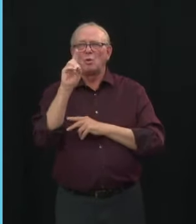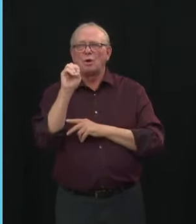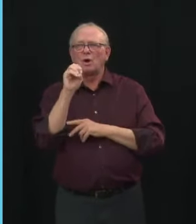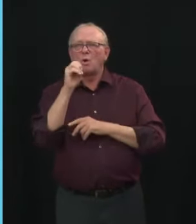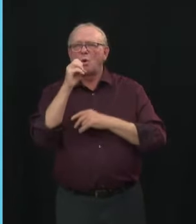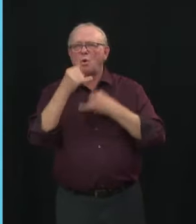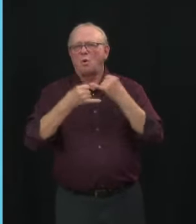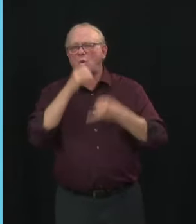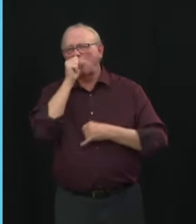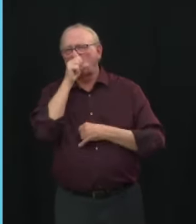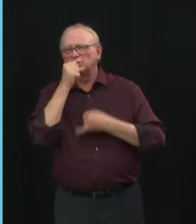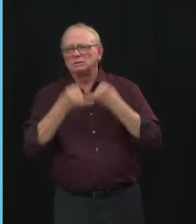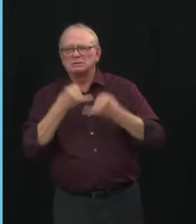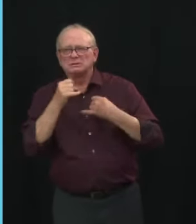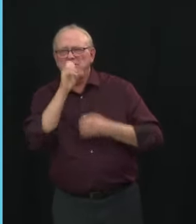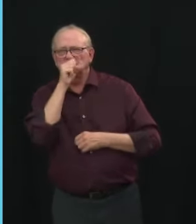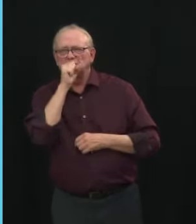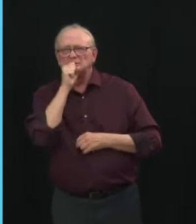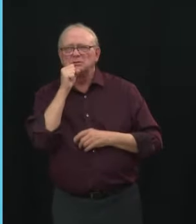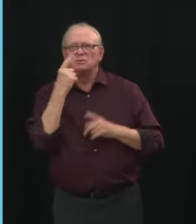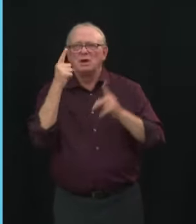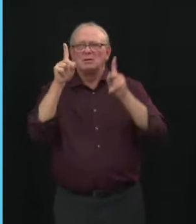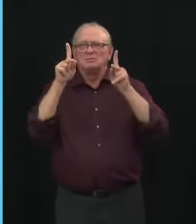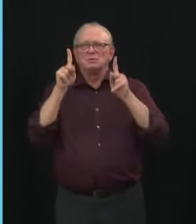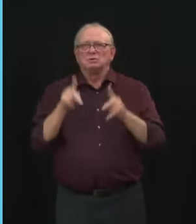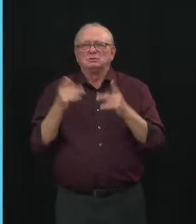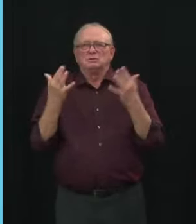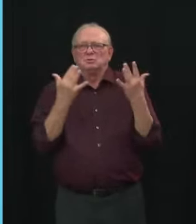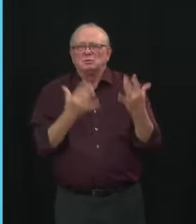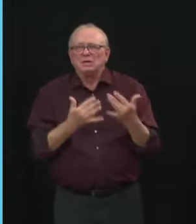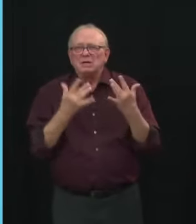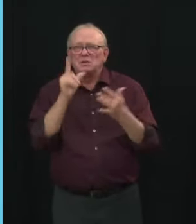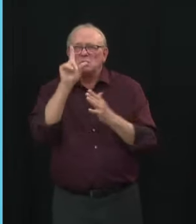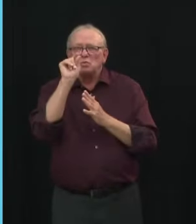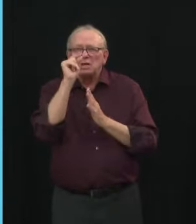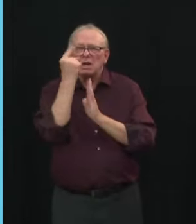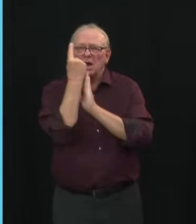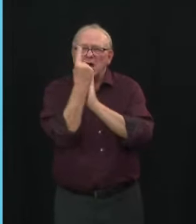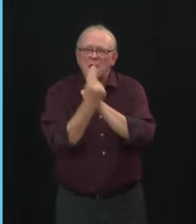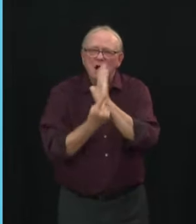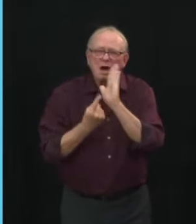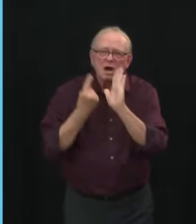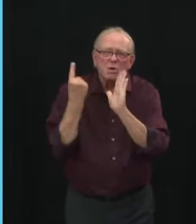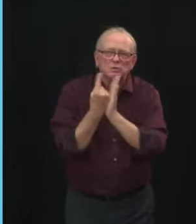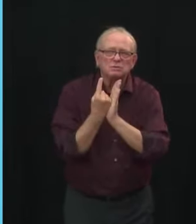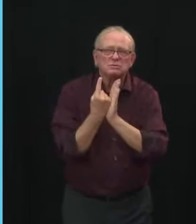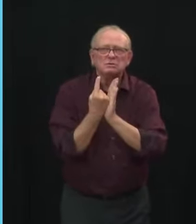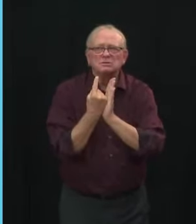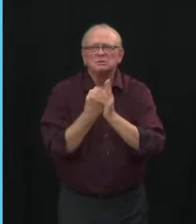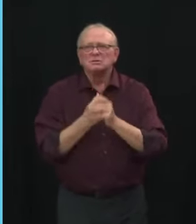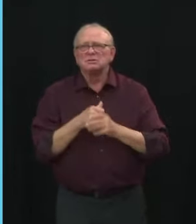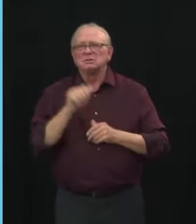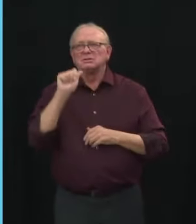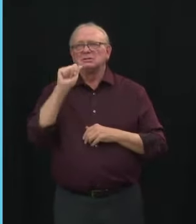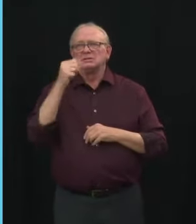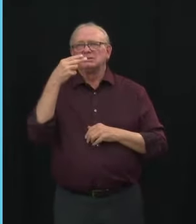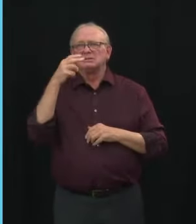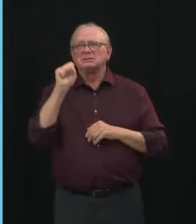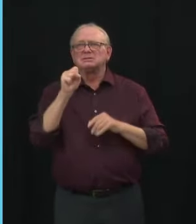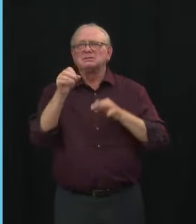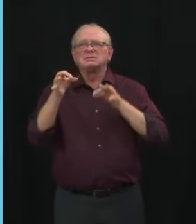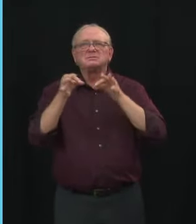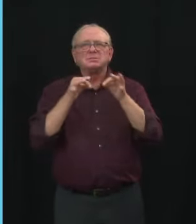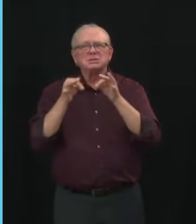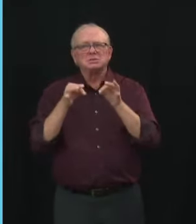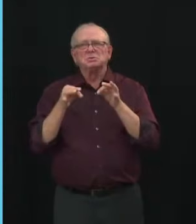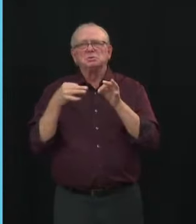patient waiting upwards of 20 hours. AHS says the current situation is being made worse by a significant number of high acuity patients,